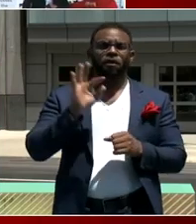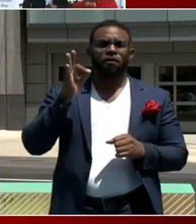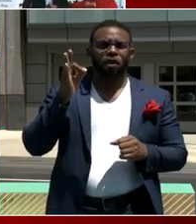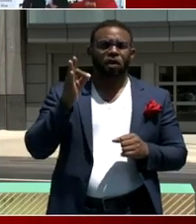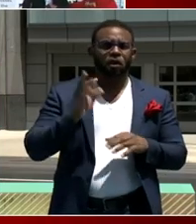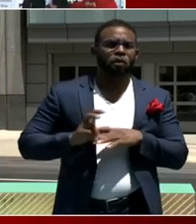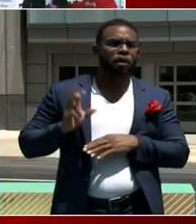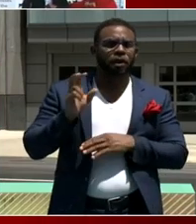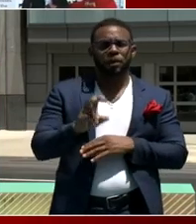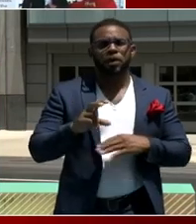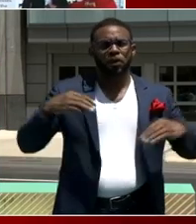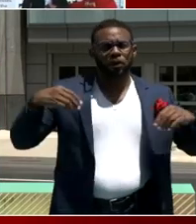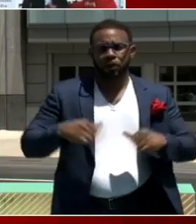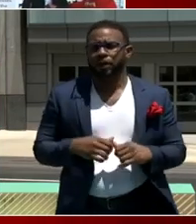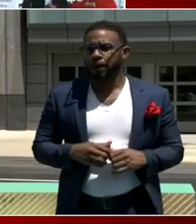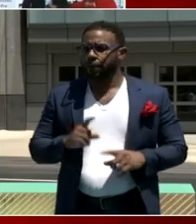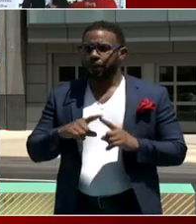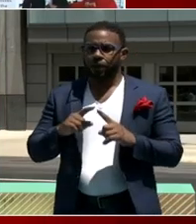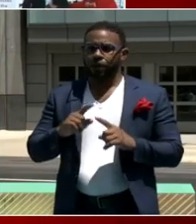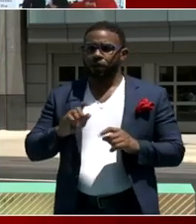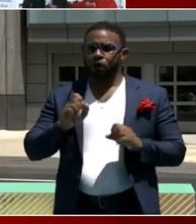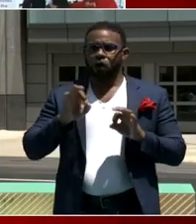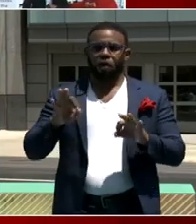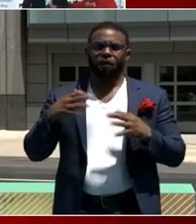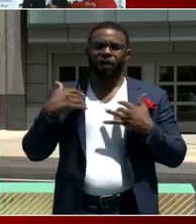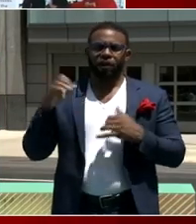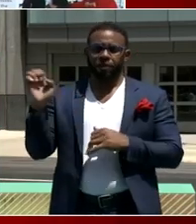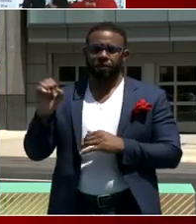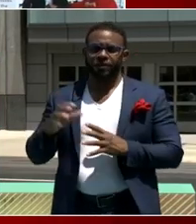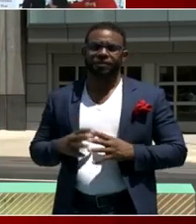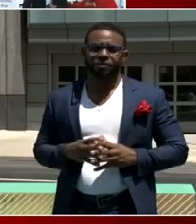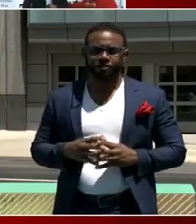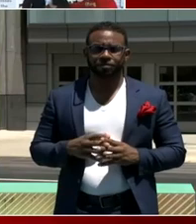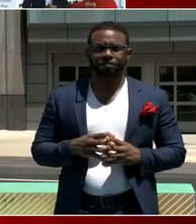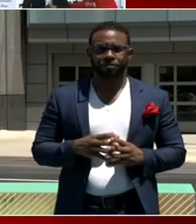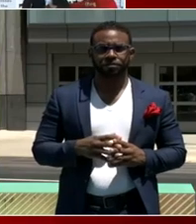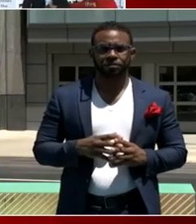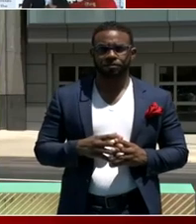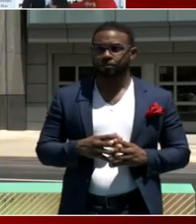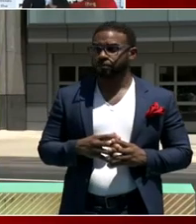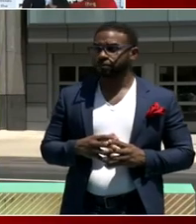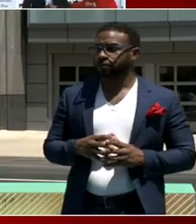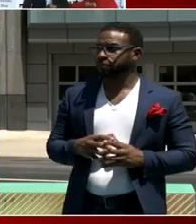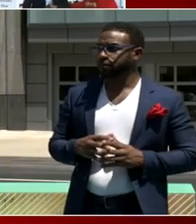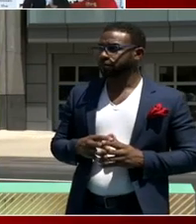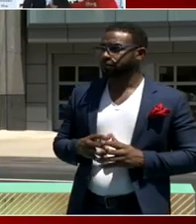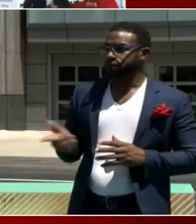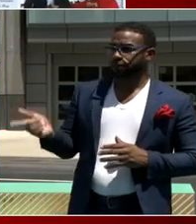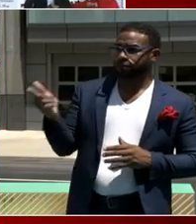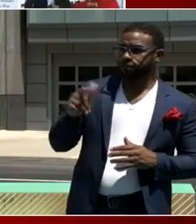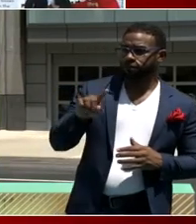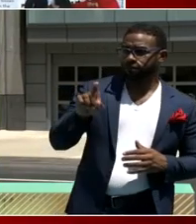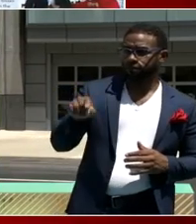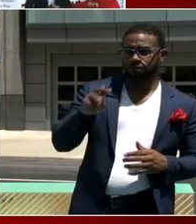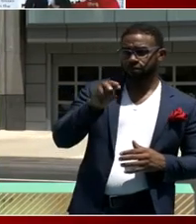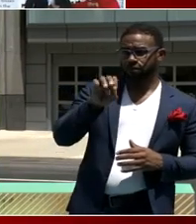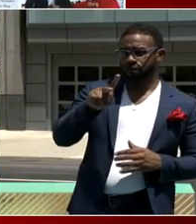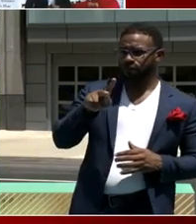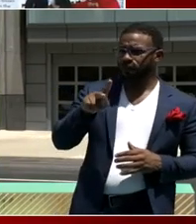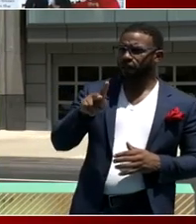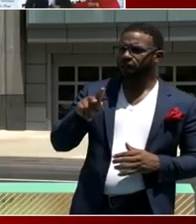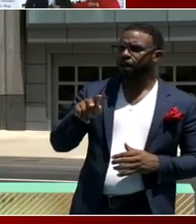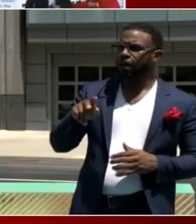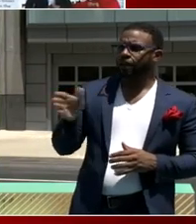federal reimbursements, but turn off the health emergency. Yes. I saw some